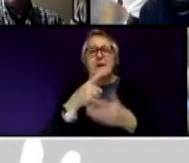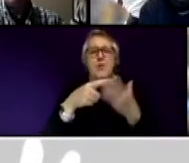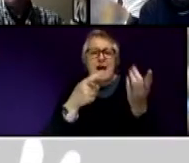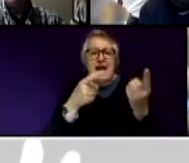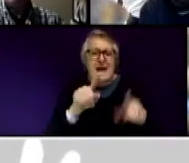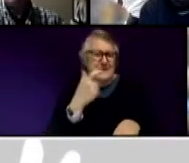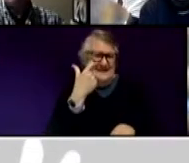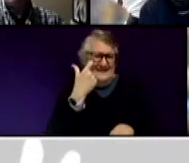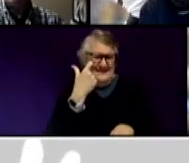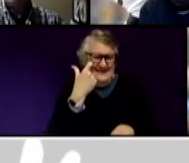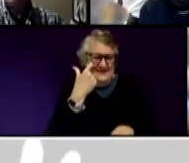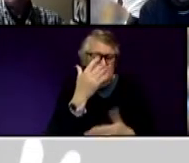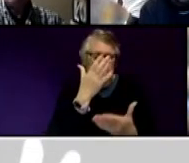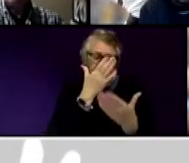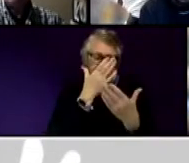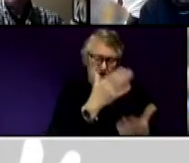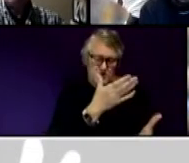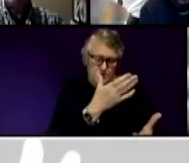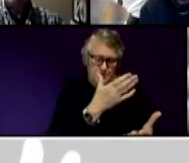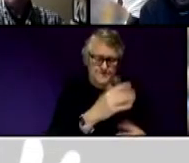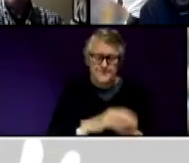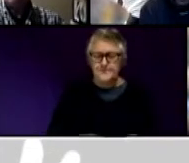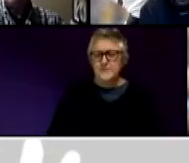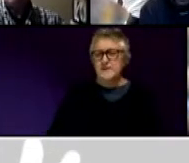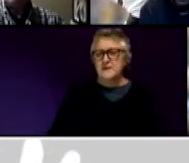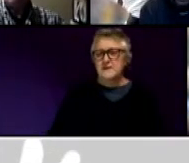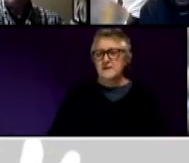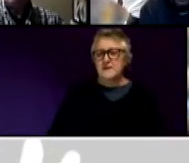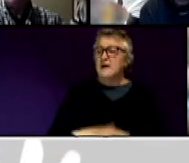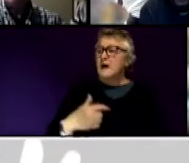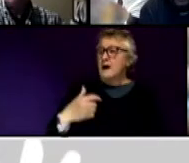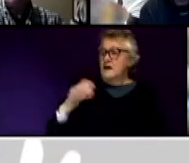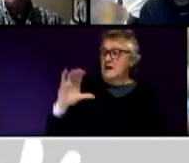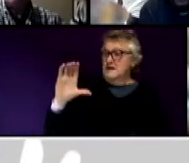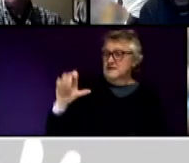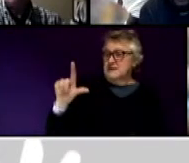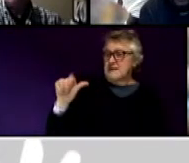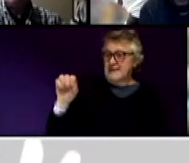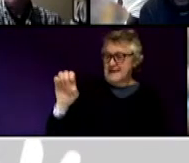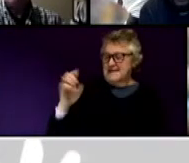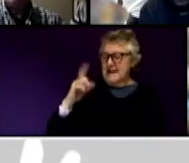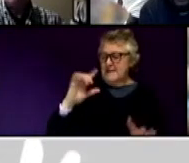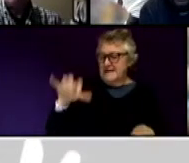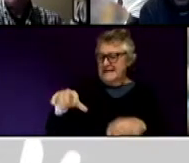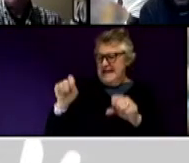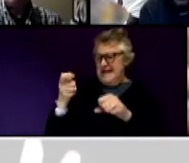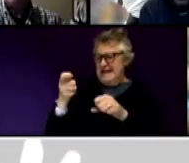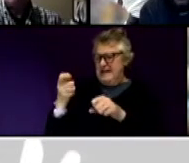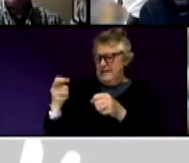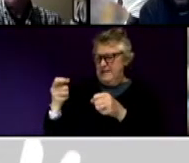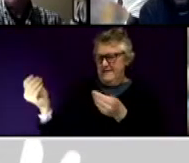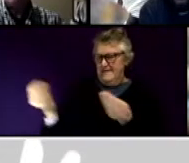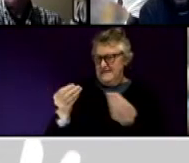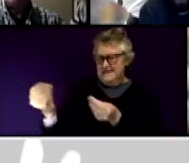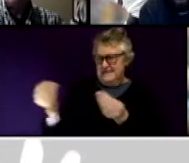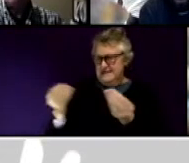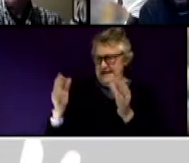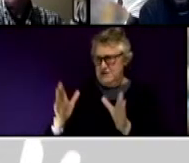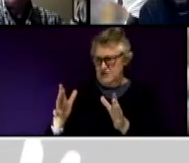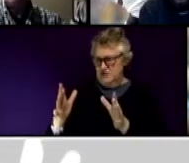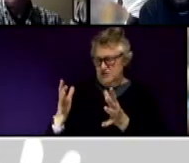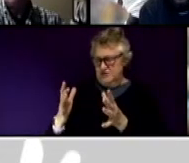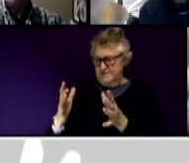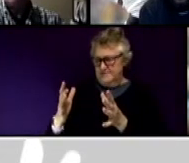And let me take a little facilitator's privilege here. I've been asked to read Sarah Ames'